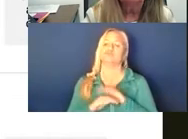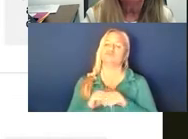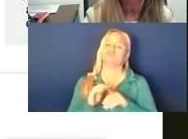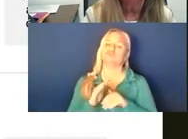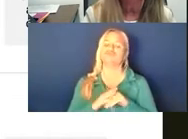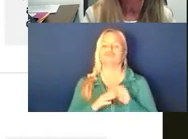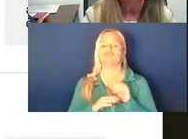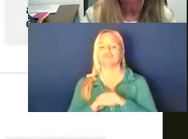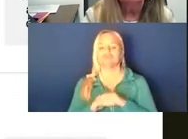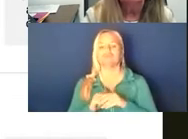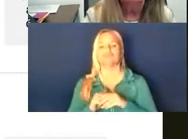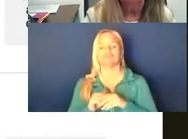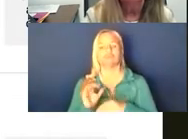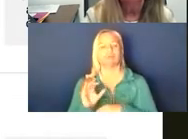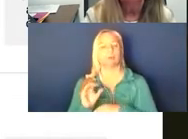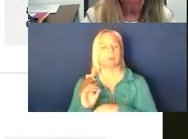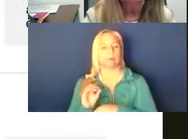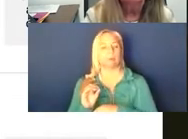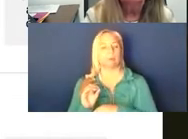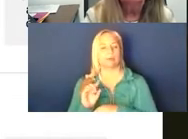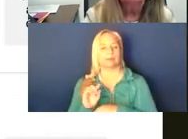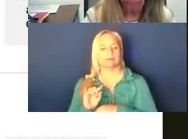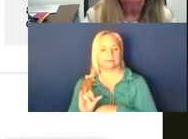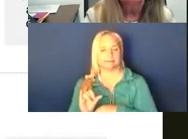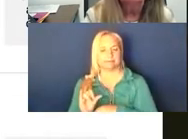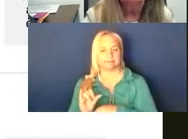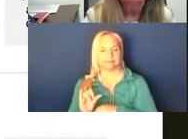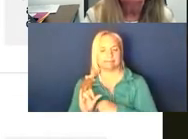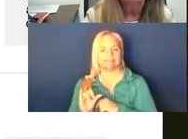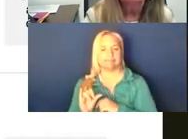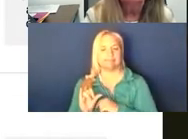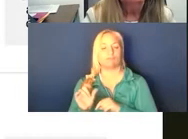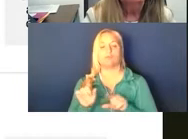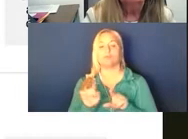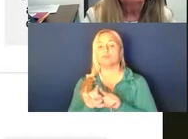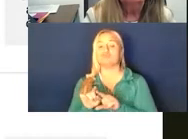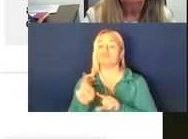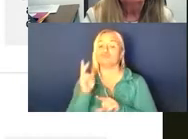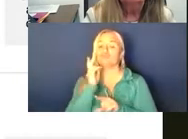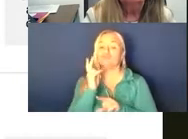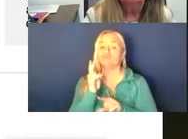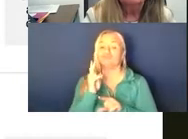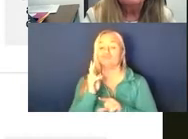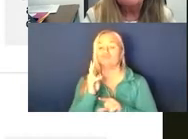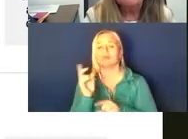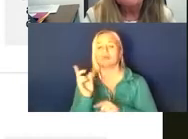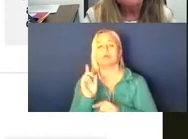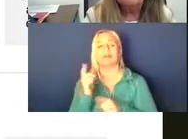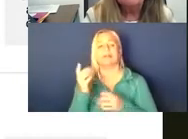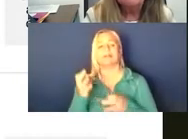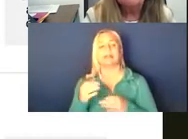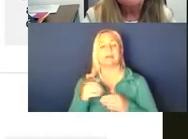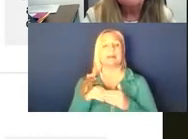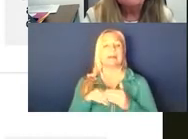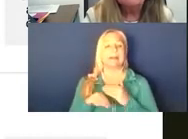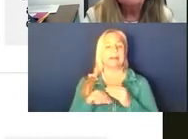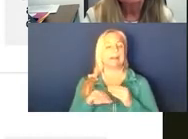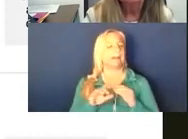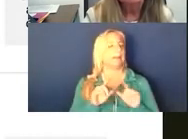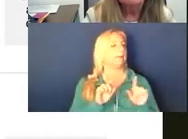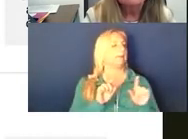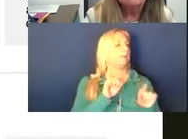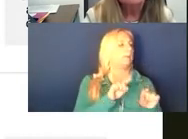So we also tracked the areas of the room that students chose to calm down